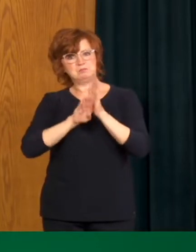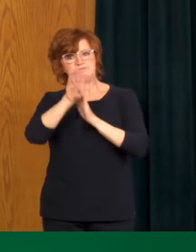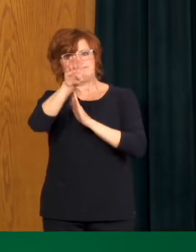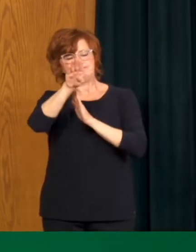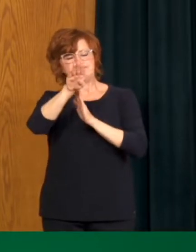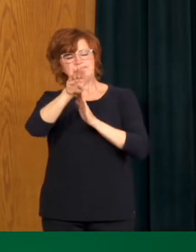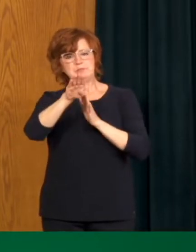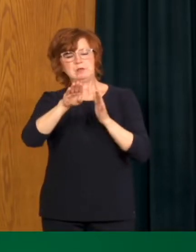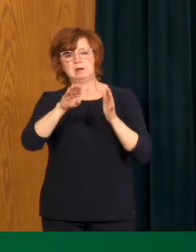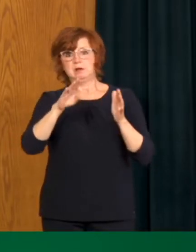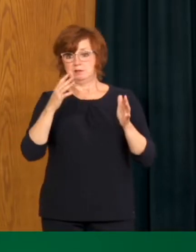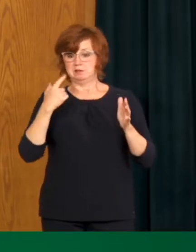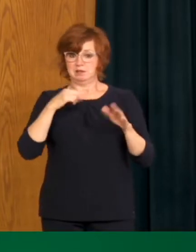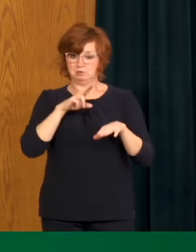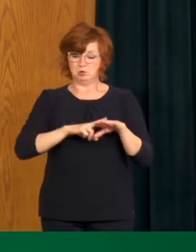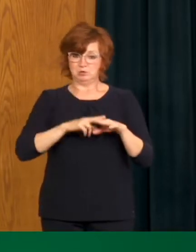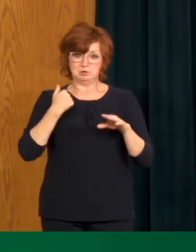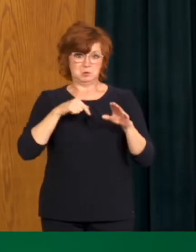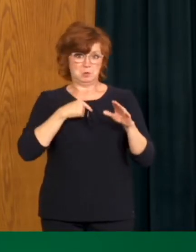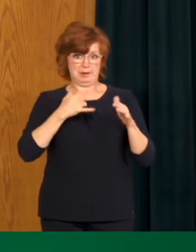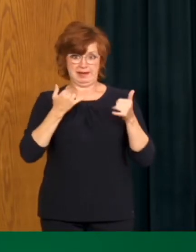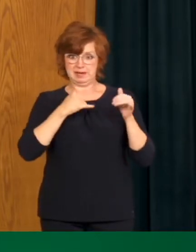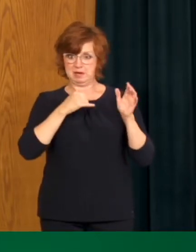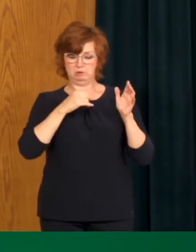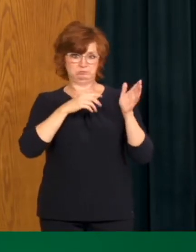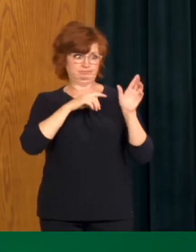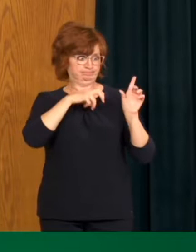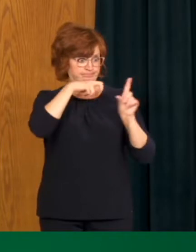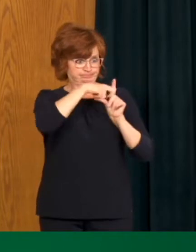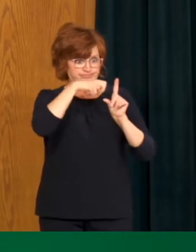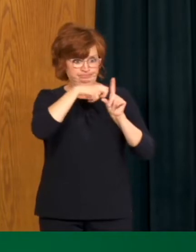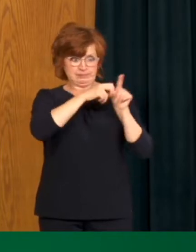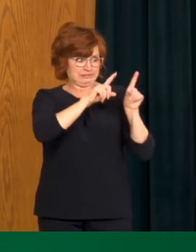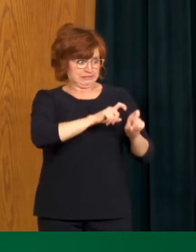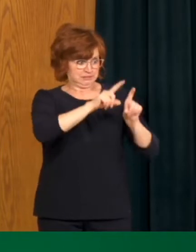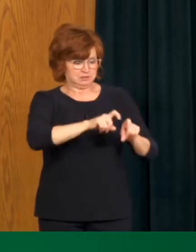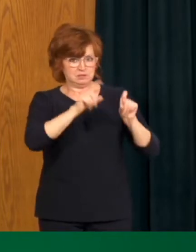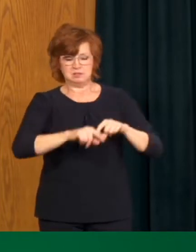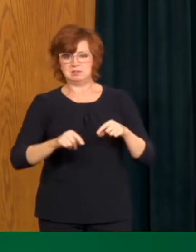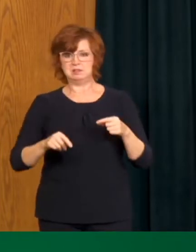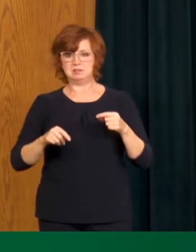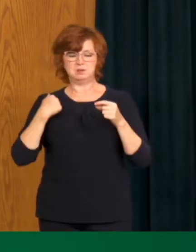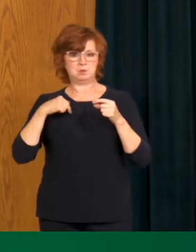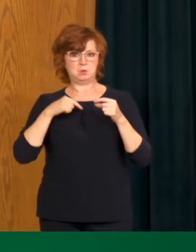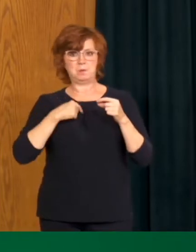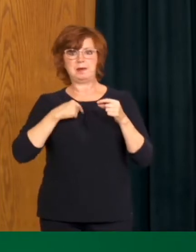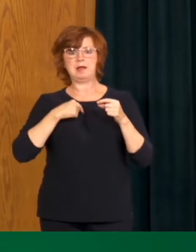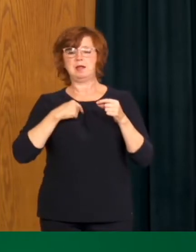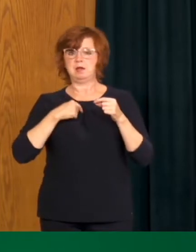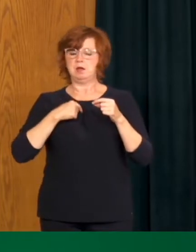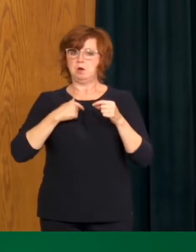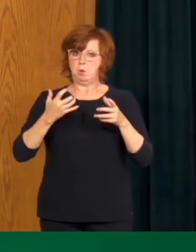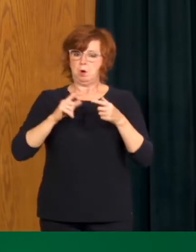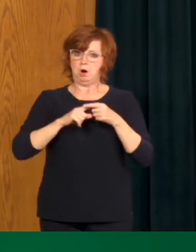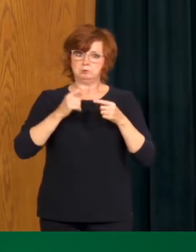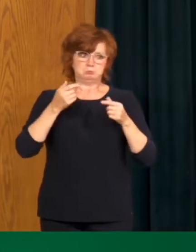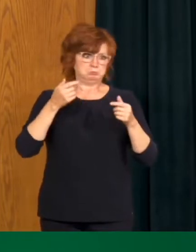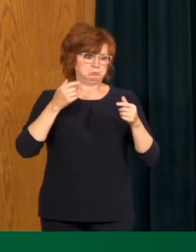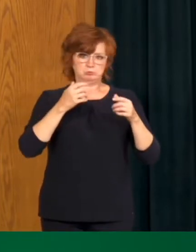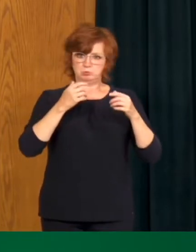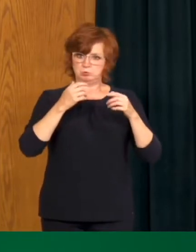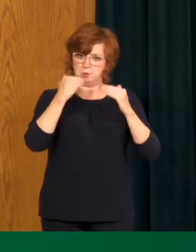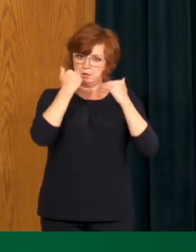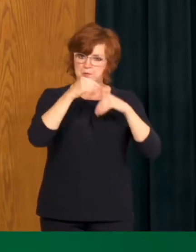finding and aggressive testing in the area. You cannot contain what you cannot see. This is why efforts have scaled up in the areas, with